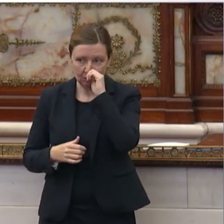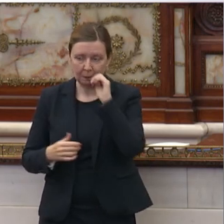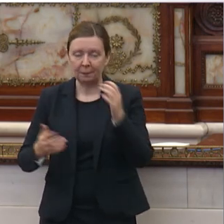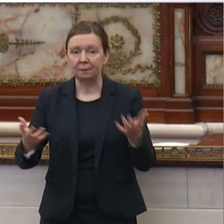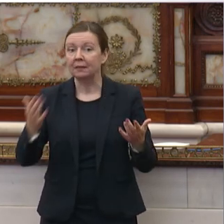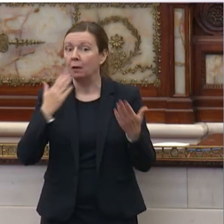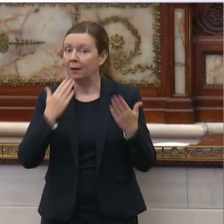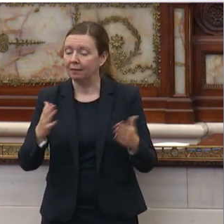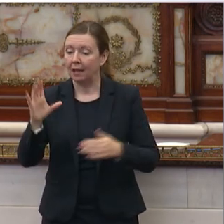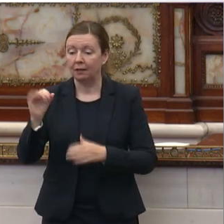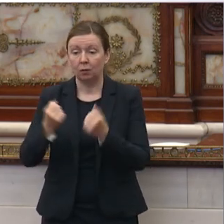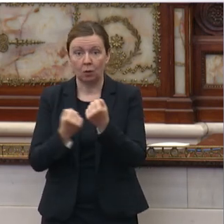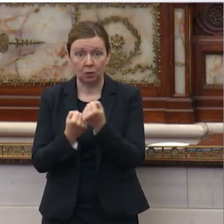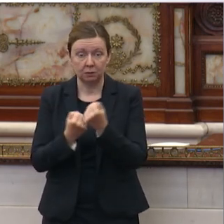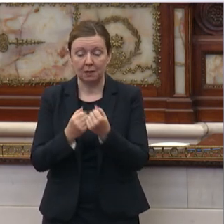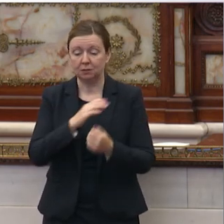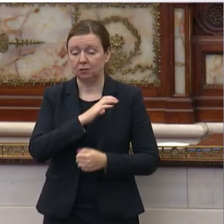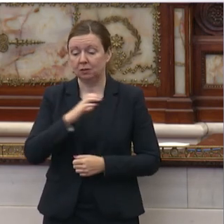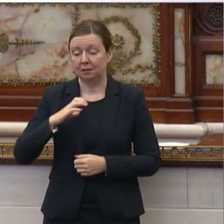the co-sponsoring